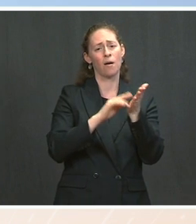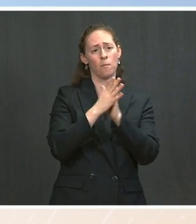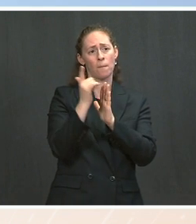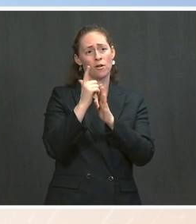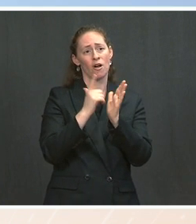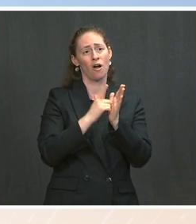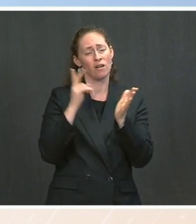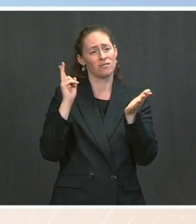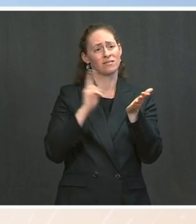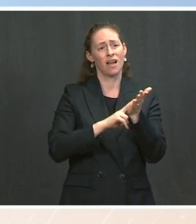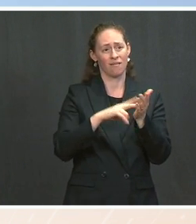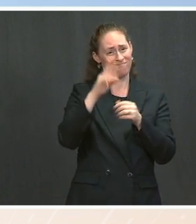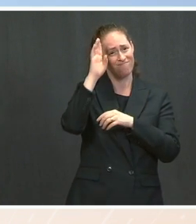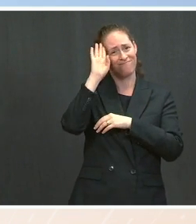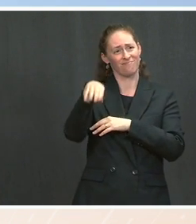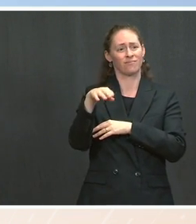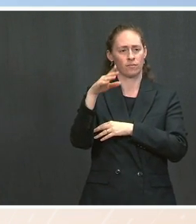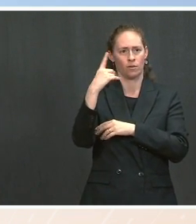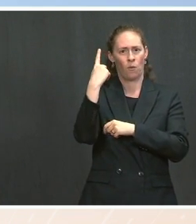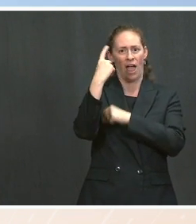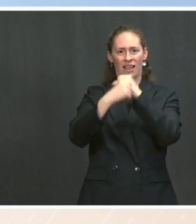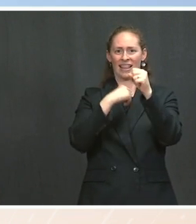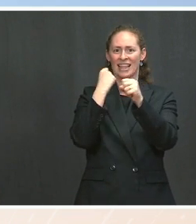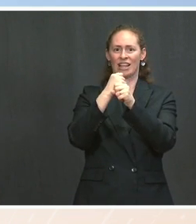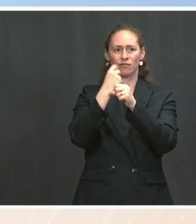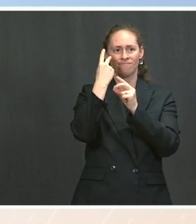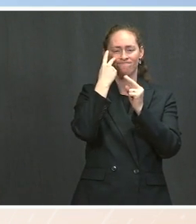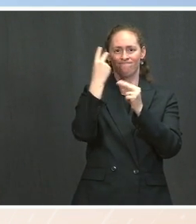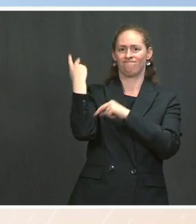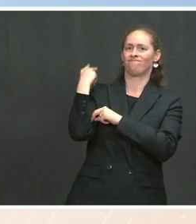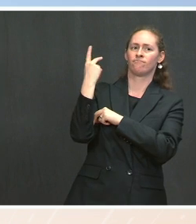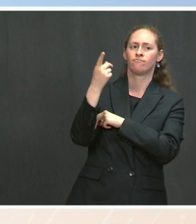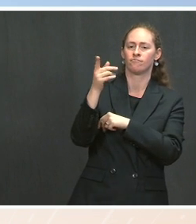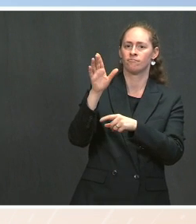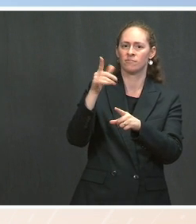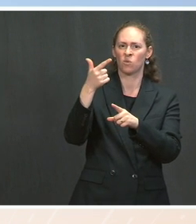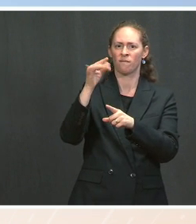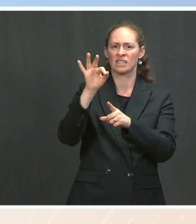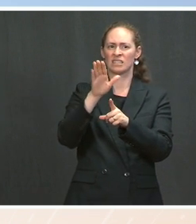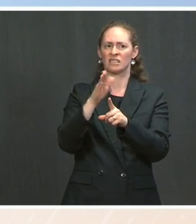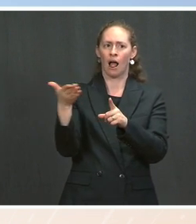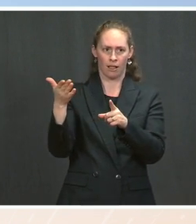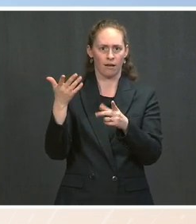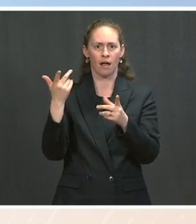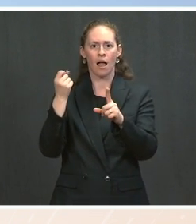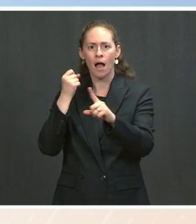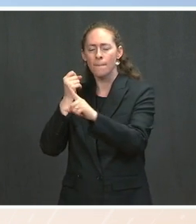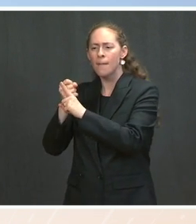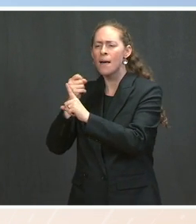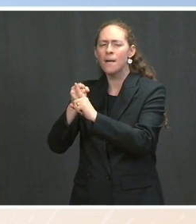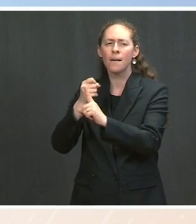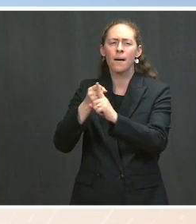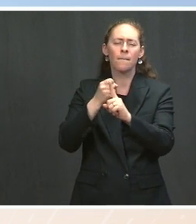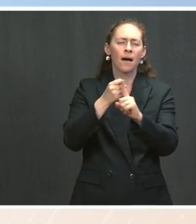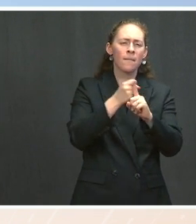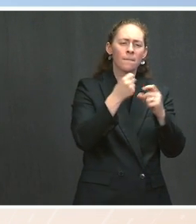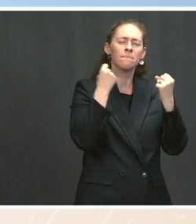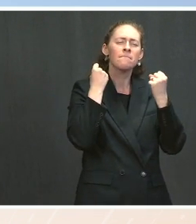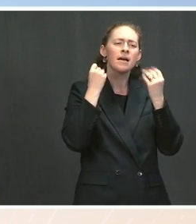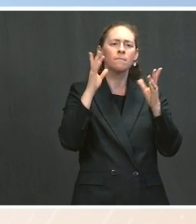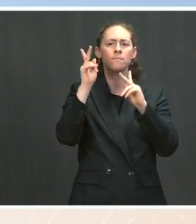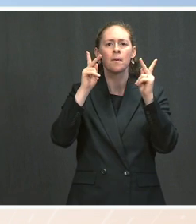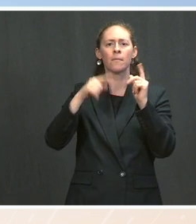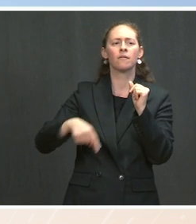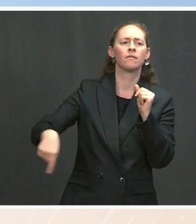Floyd's death, something that impacted the president personally and deeply as it impacted millions of Americans, was a moment to call for action, to call for